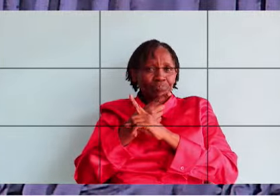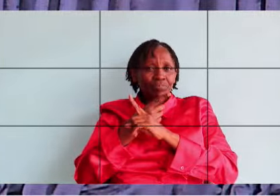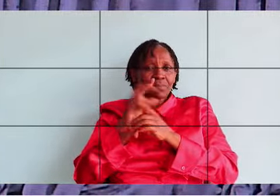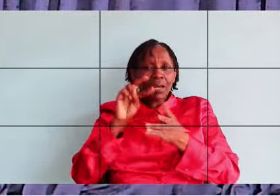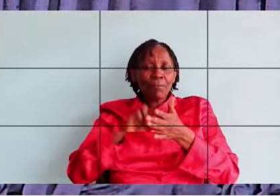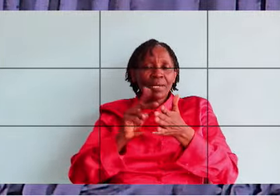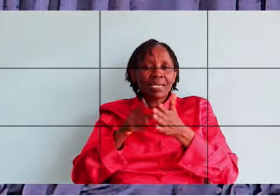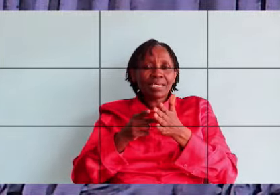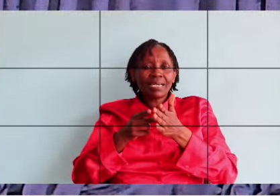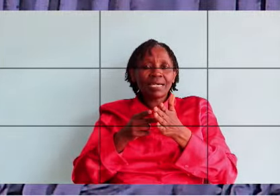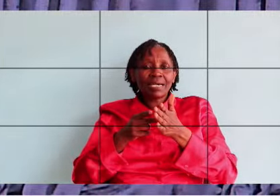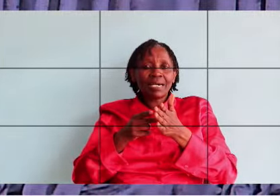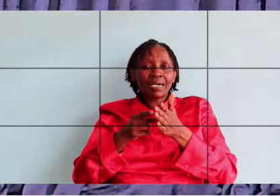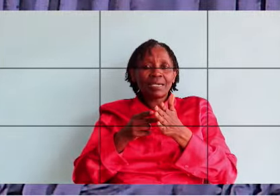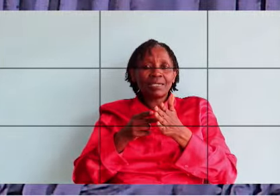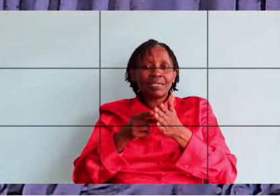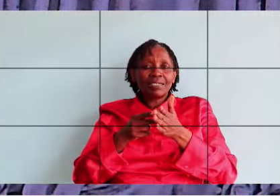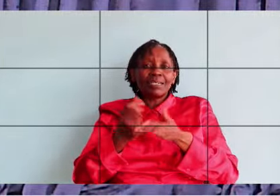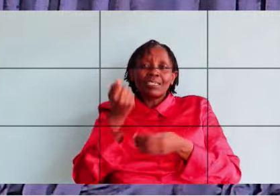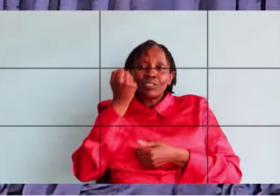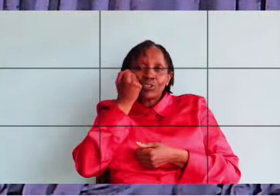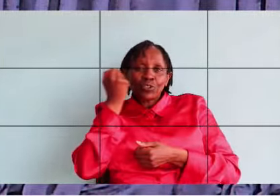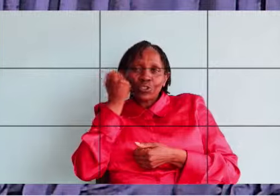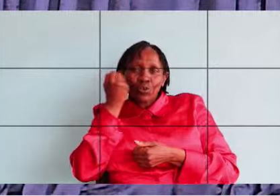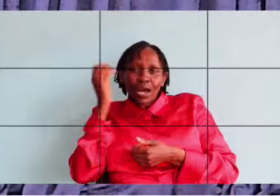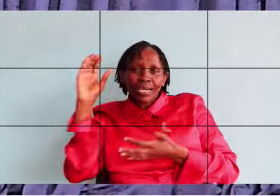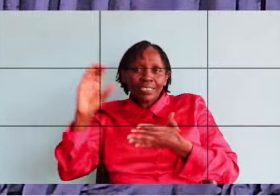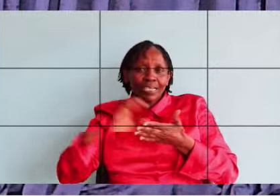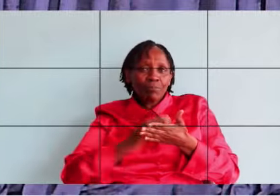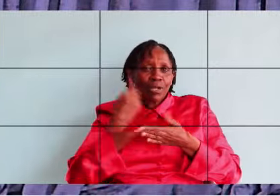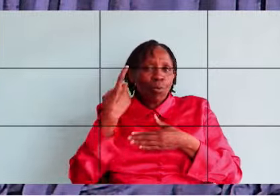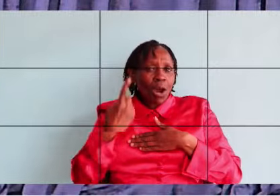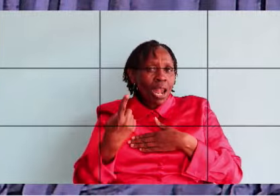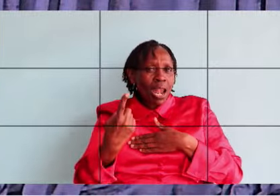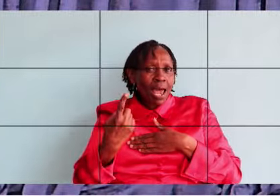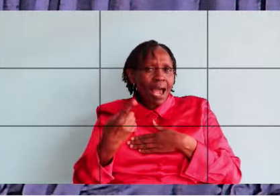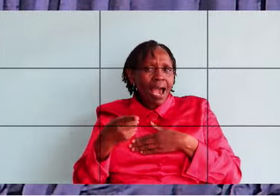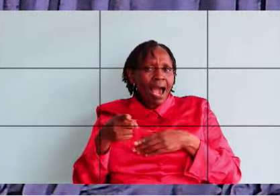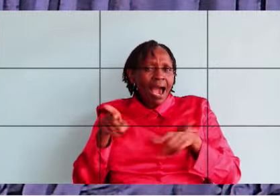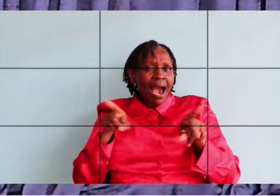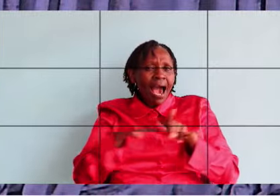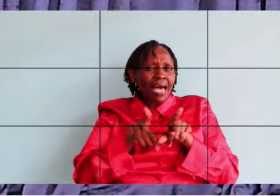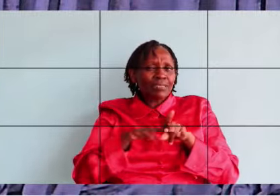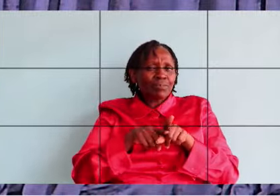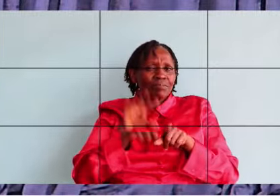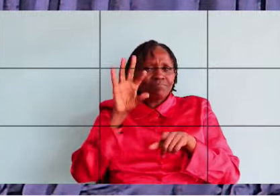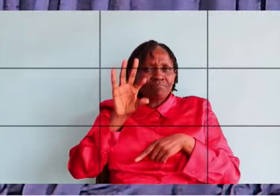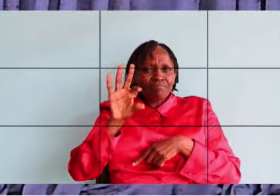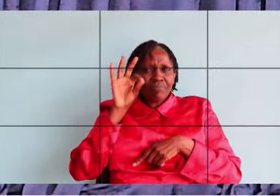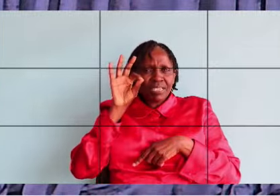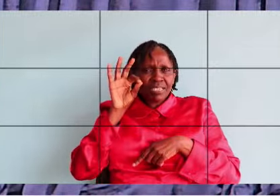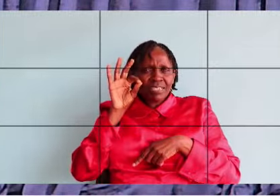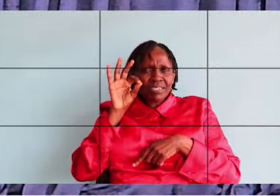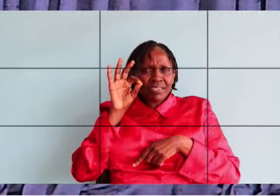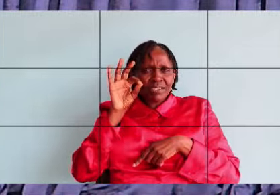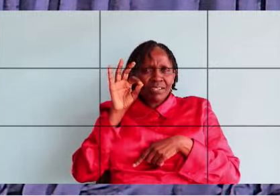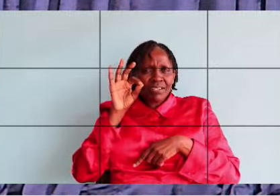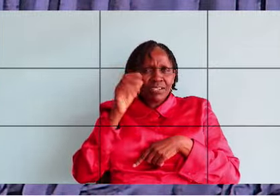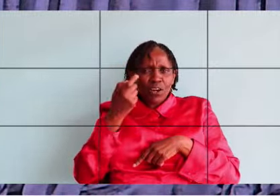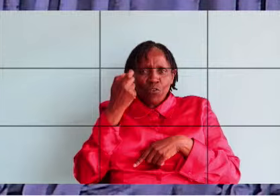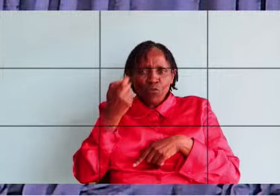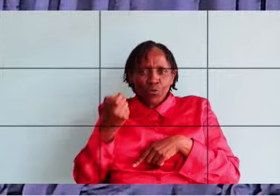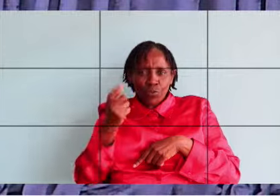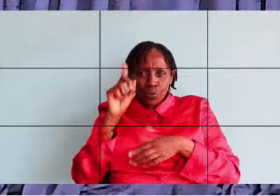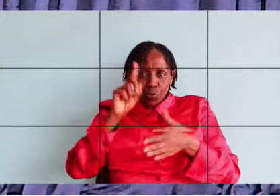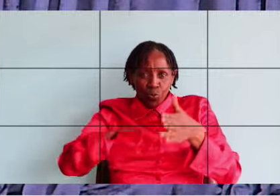read from the book of Joshua chapter 1. As we pick a few lessons about what we